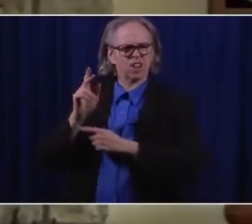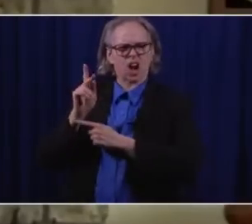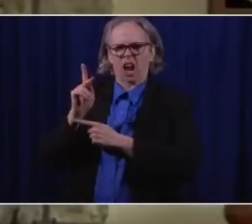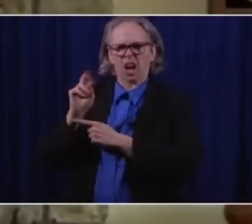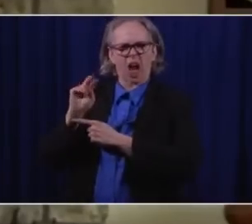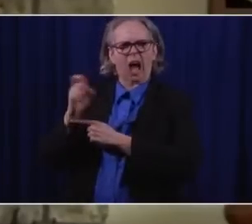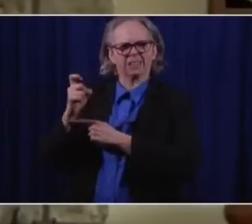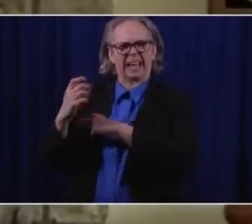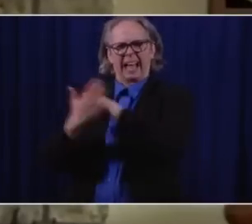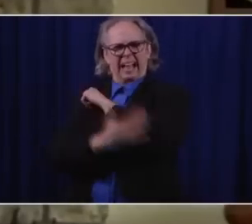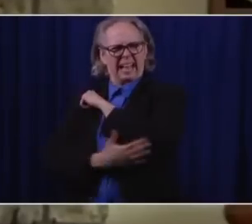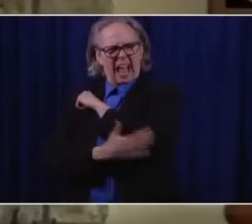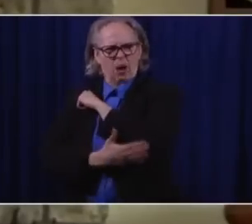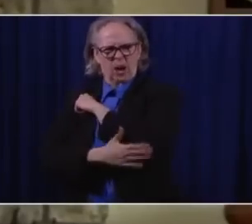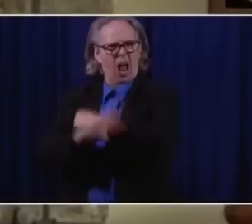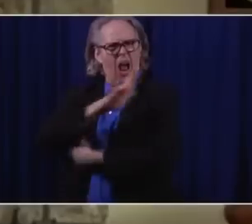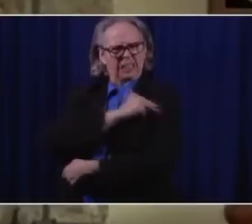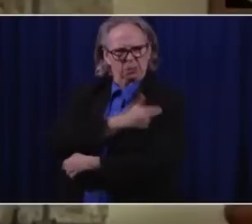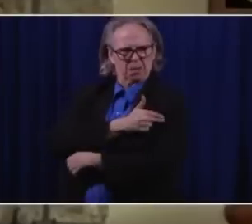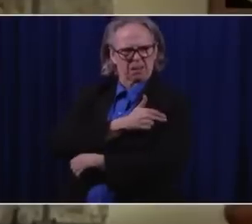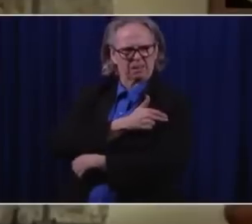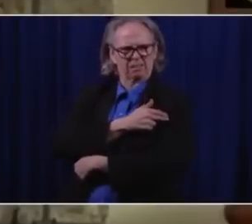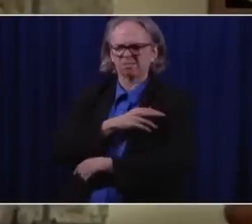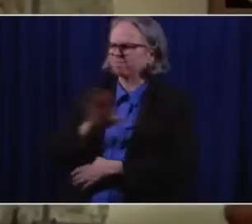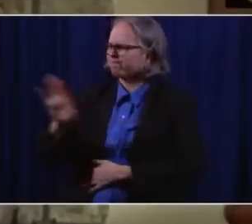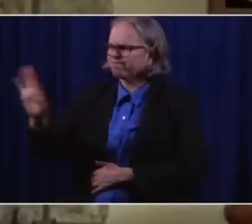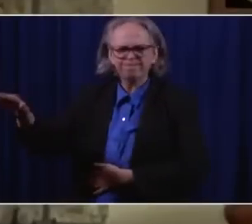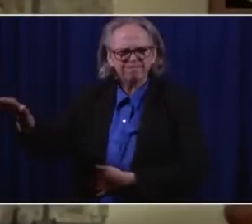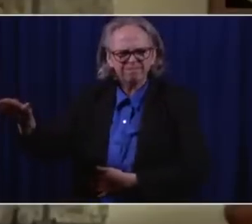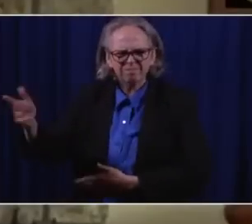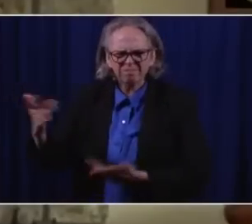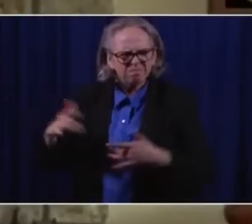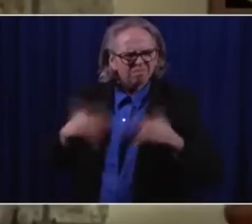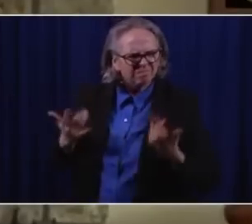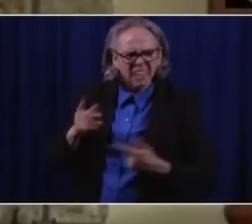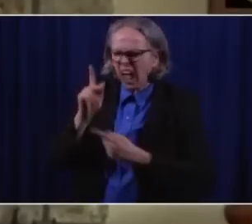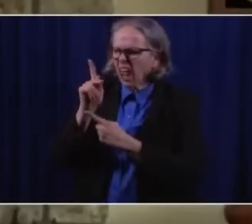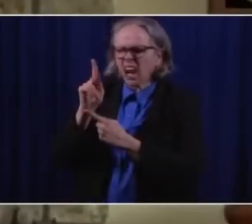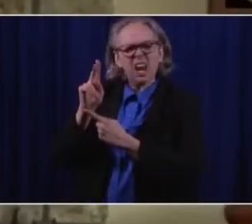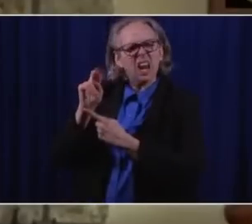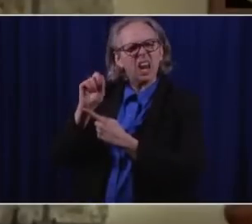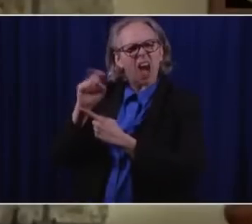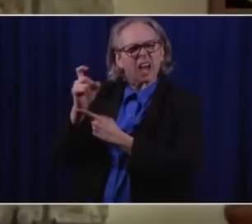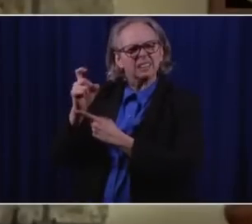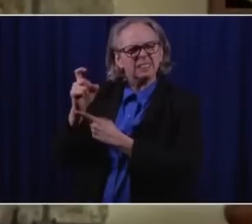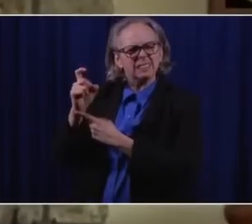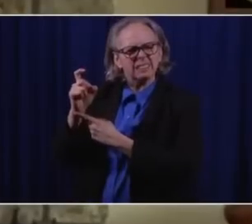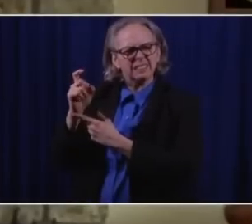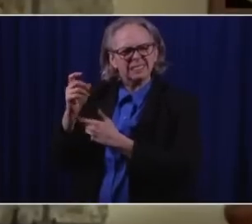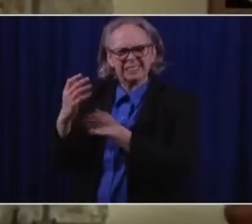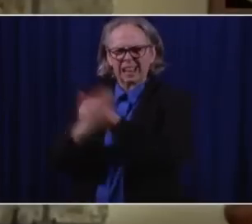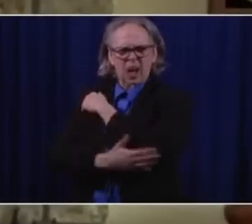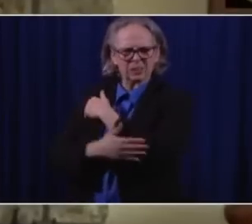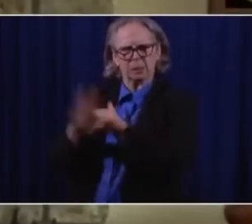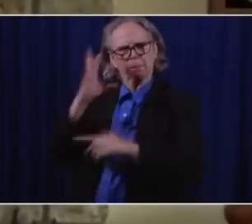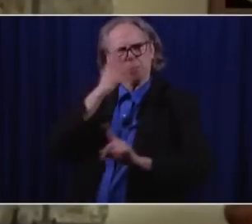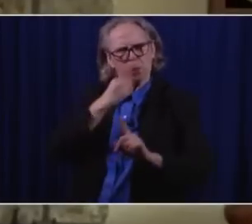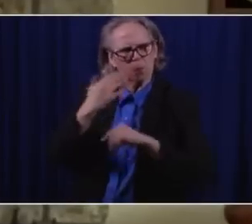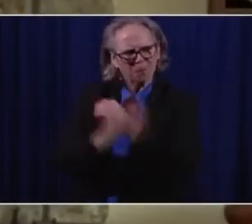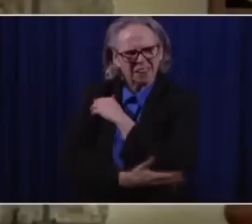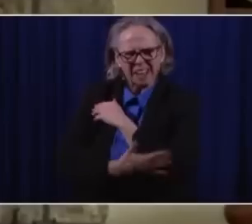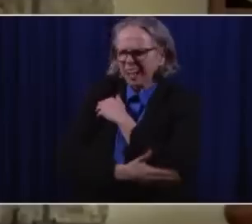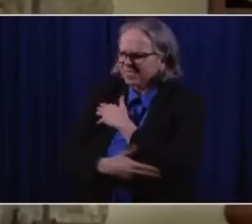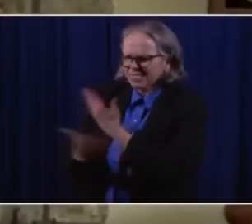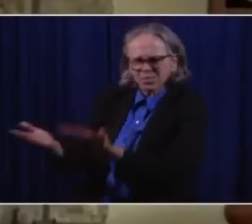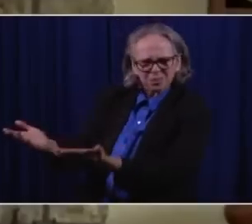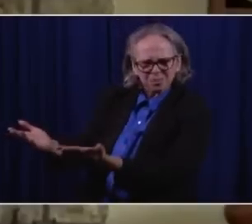Bruce, tell us what you're seeing in Knox County, one of the more beautiful counties of Ohio, and what are